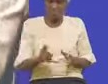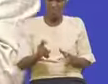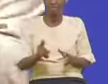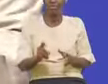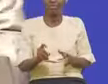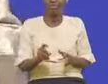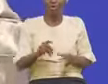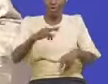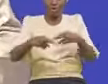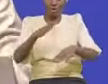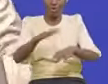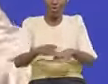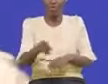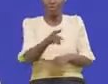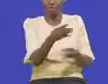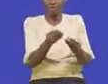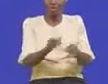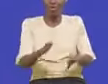Atia tsɔ nuwo ɖo anyigba.